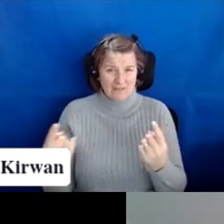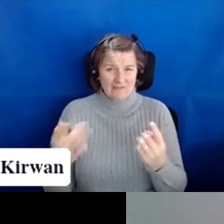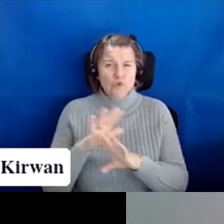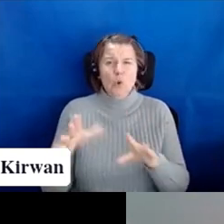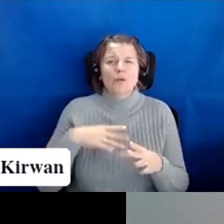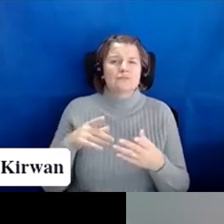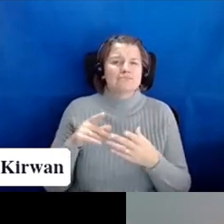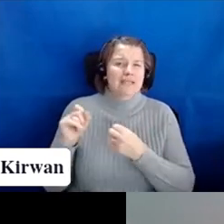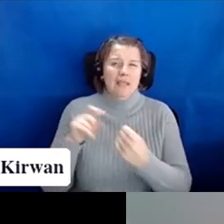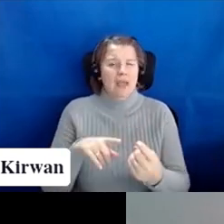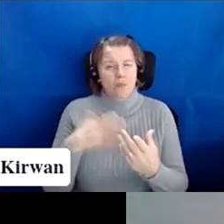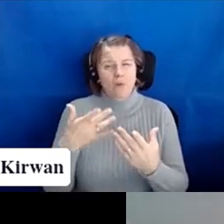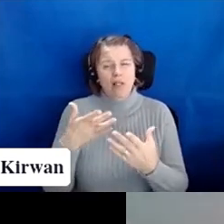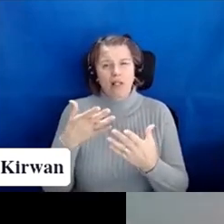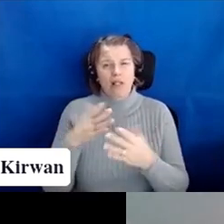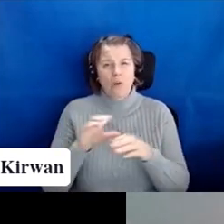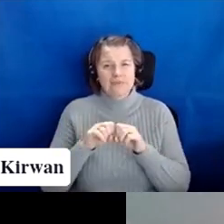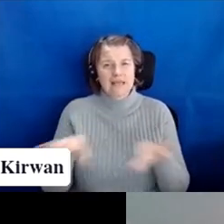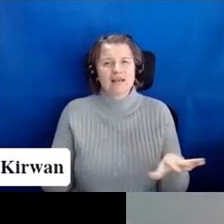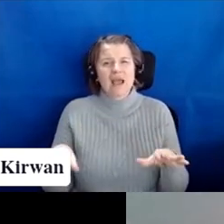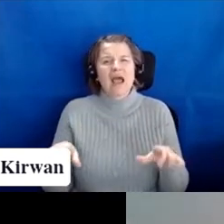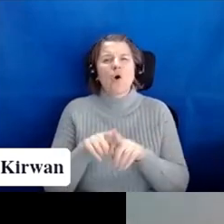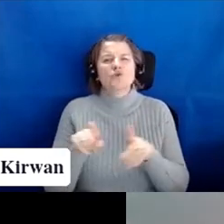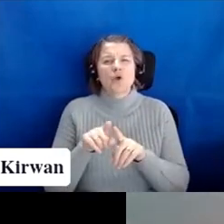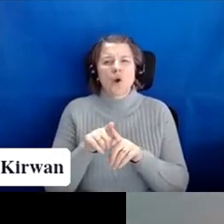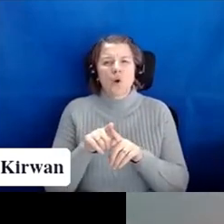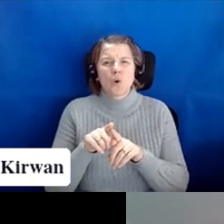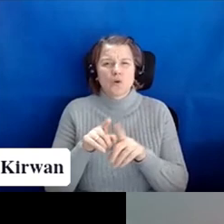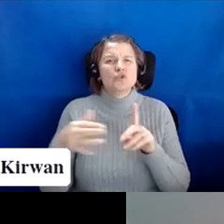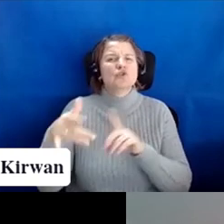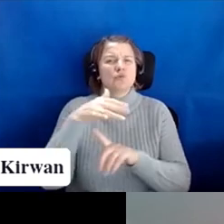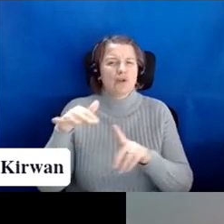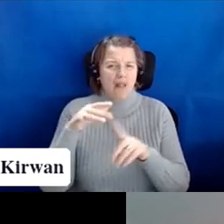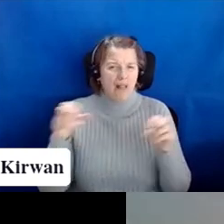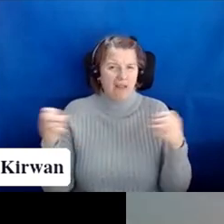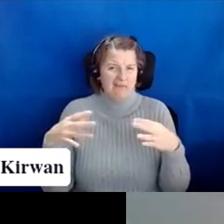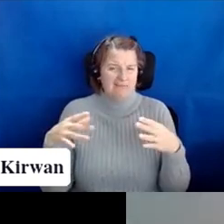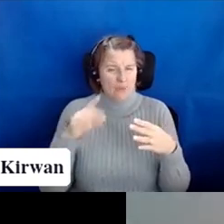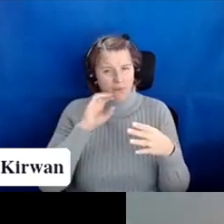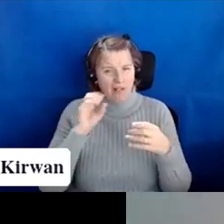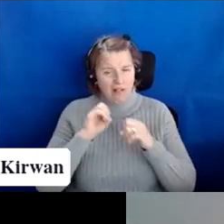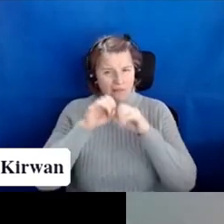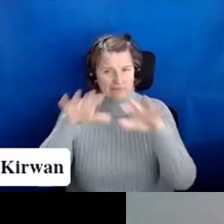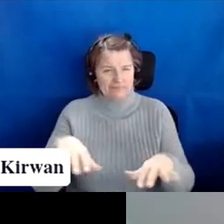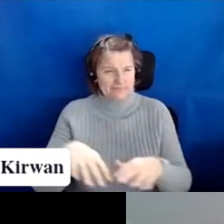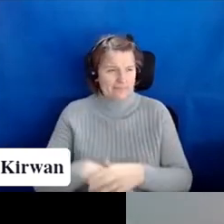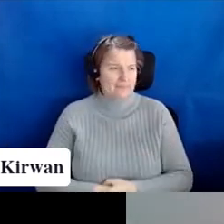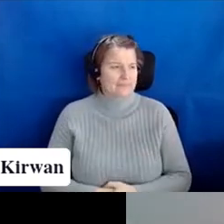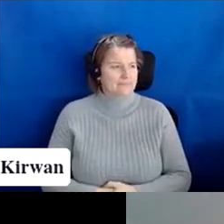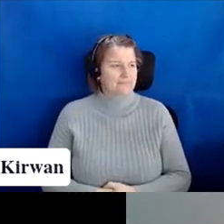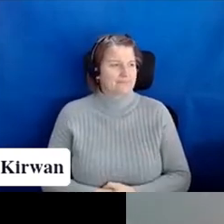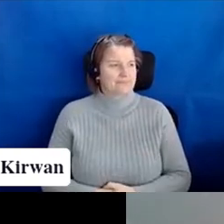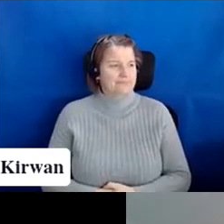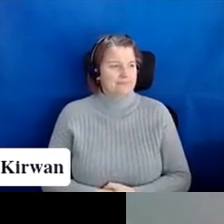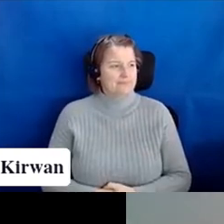mailed, and we'll put something on our social media and our sites. So yes, we will include Hannah Singh. So, and